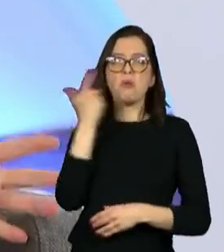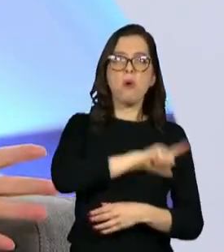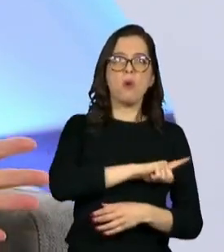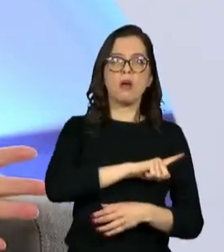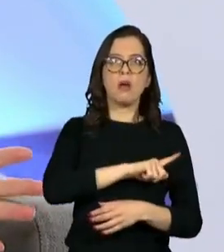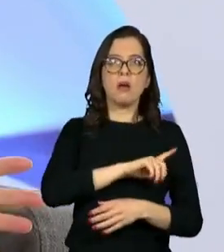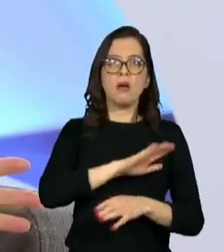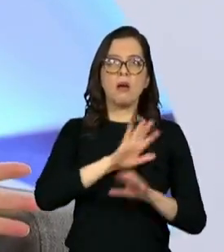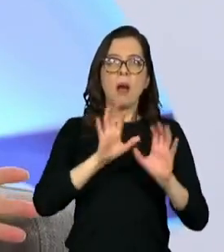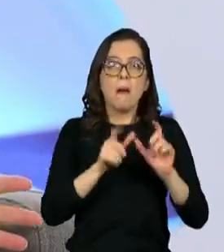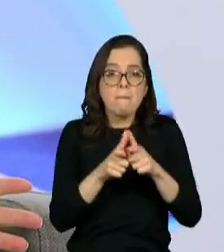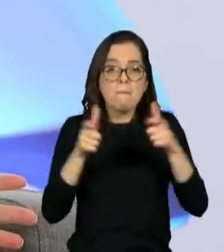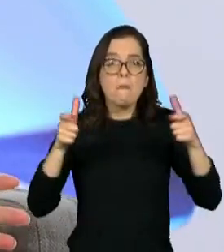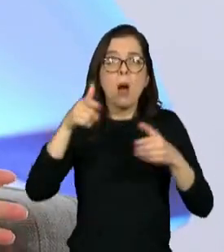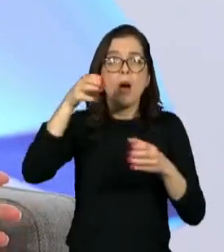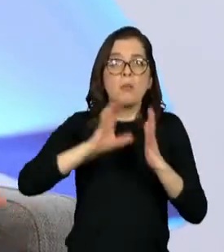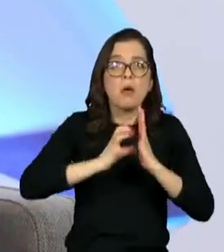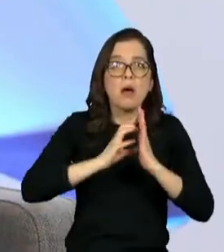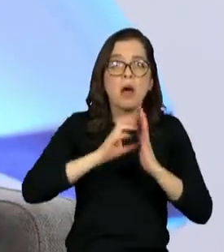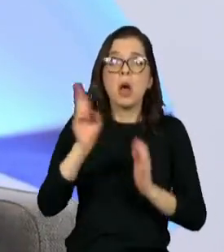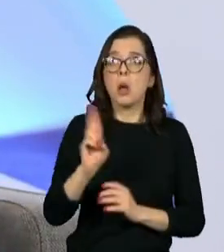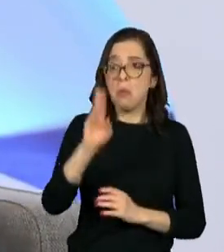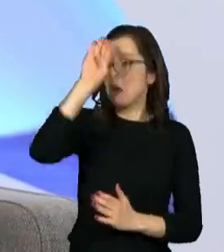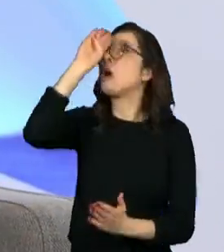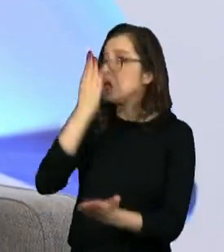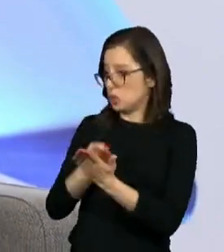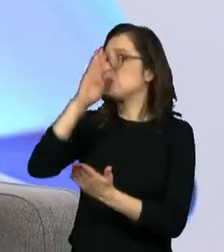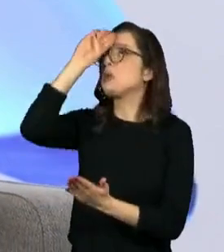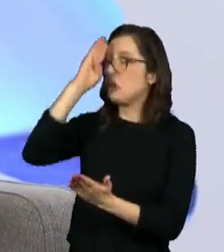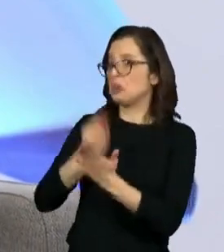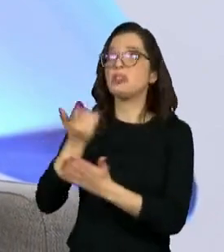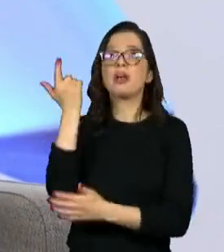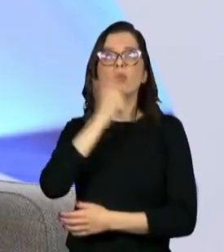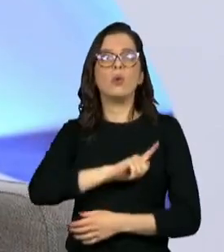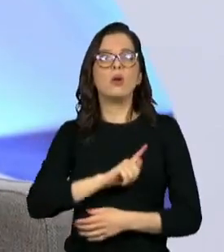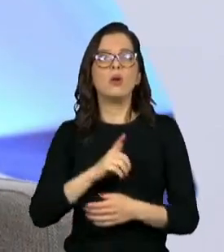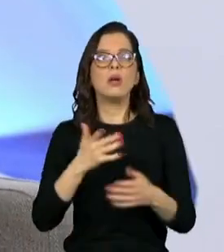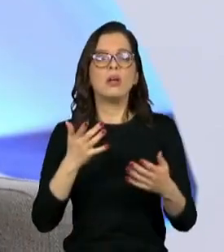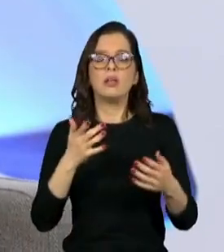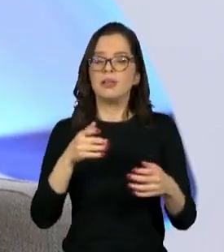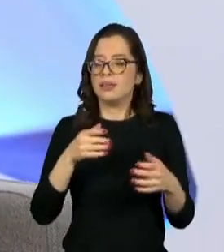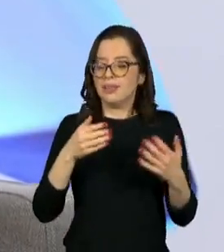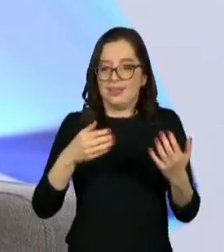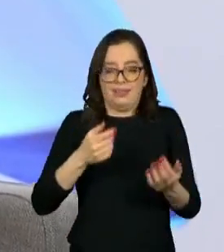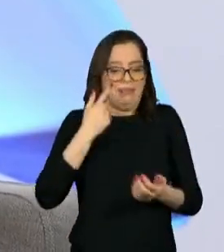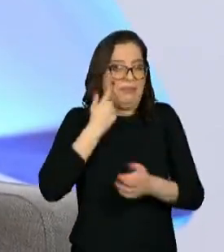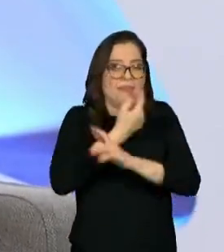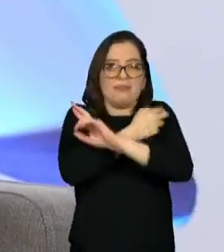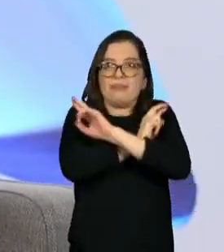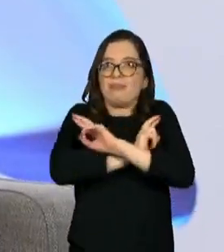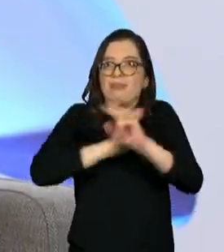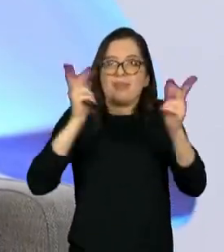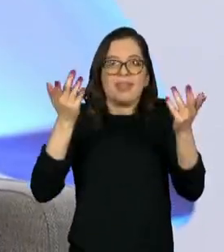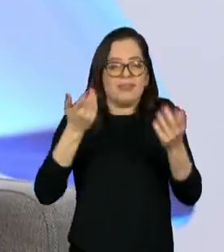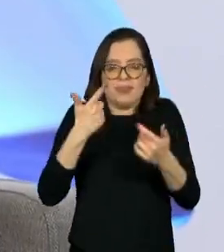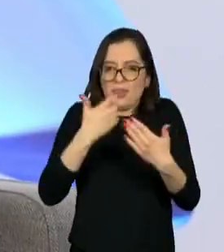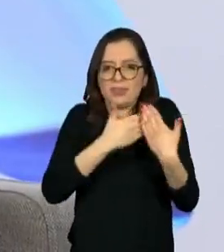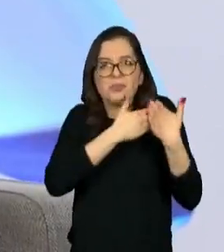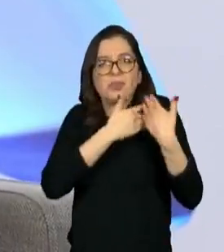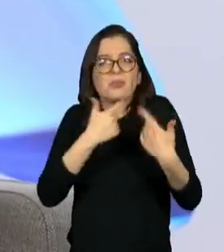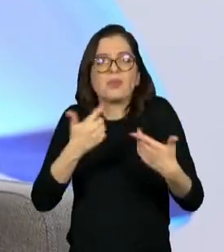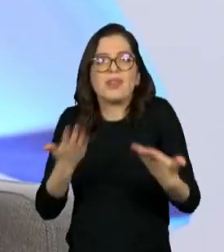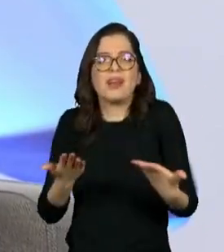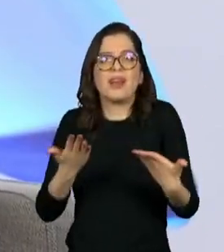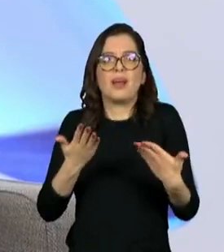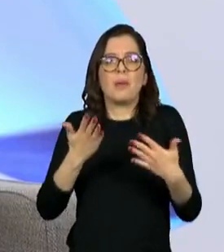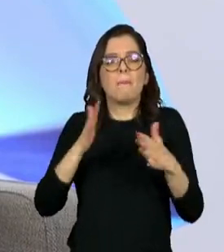The majority of the Republican Party believes that. But that means it's irresponsible on their part, but